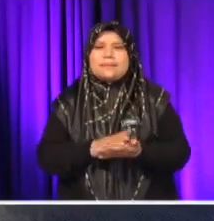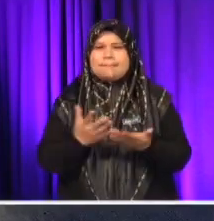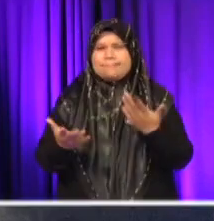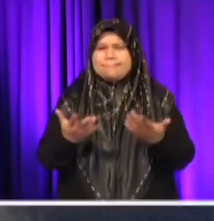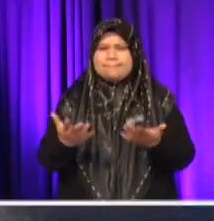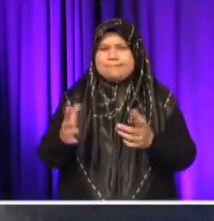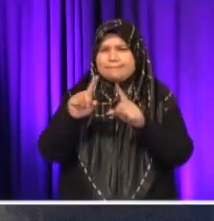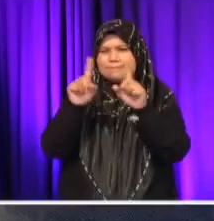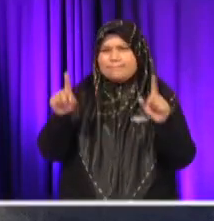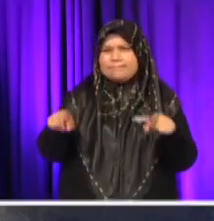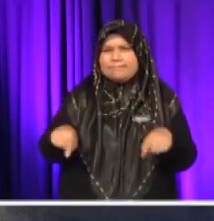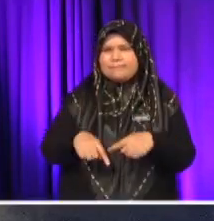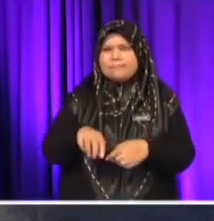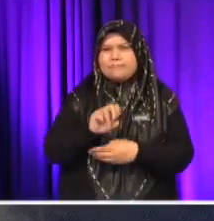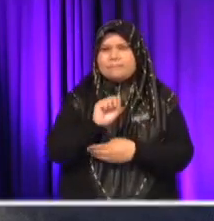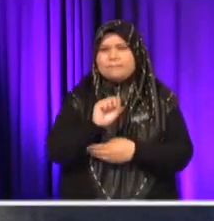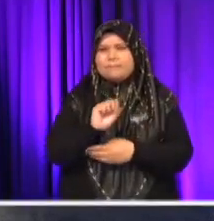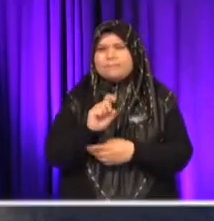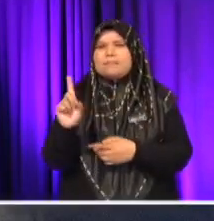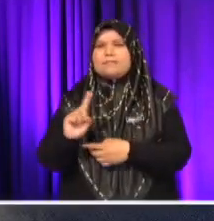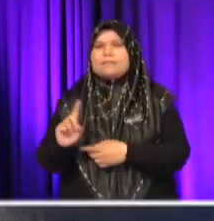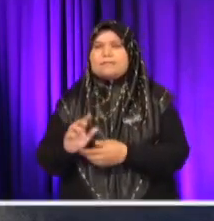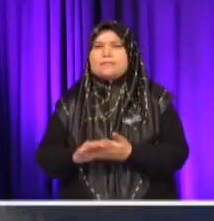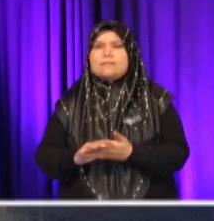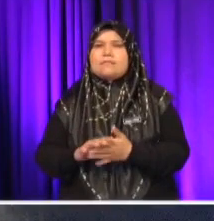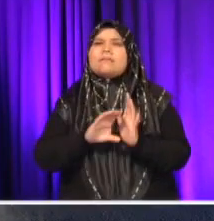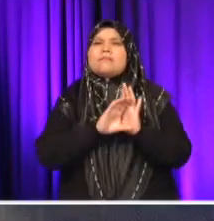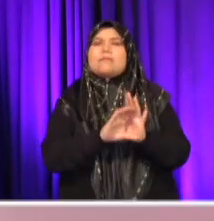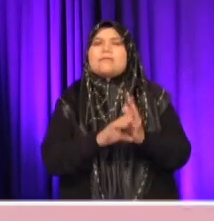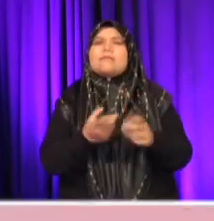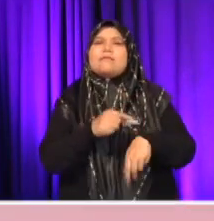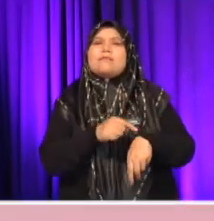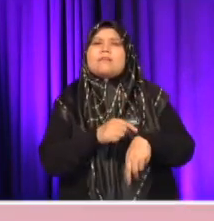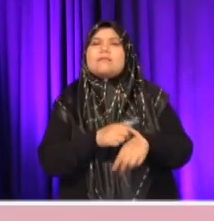don't know. Pencil, eraser. But right? is the clock a part of